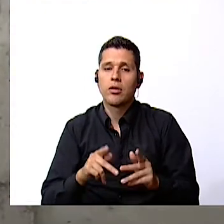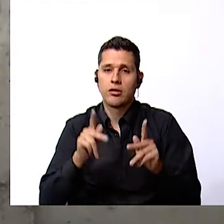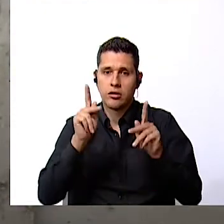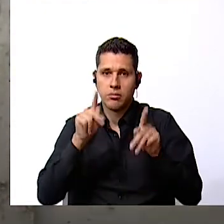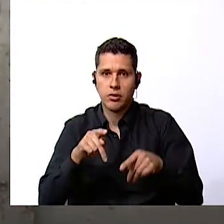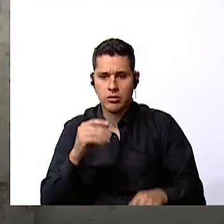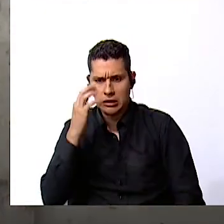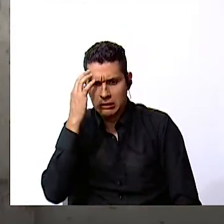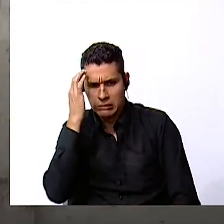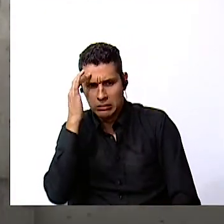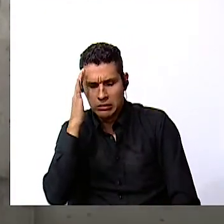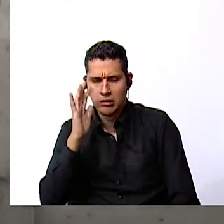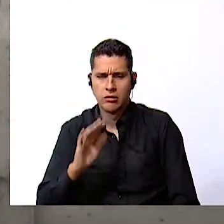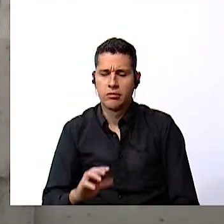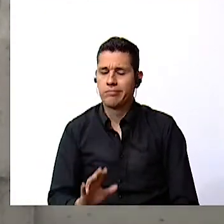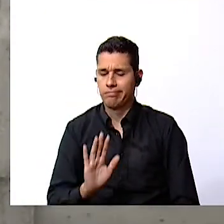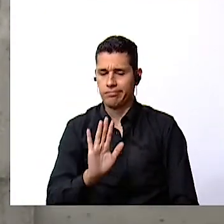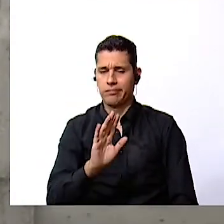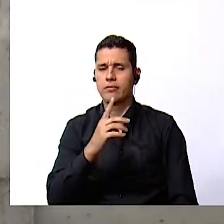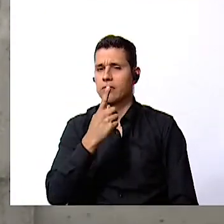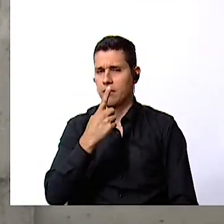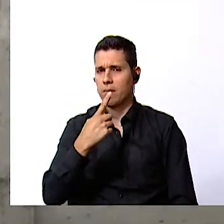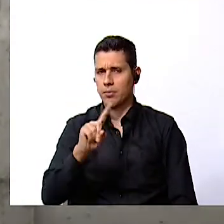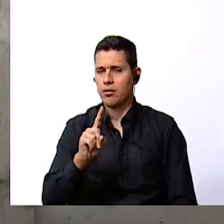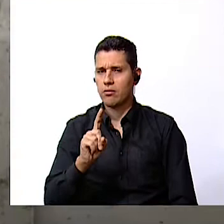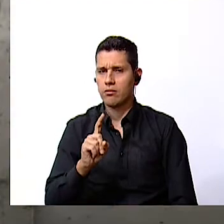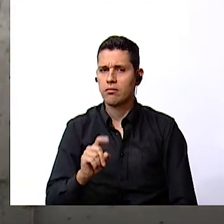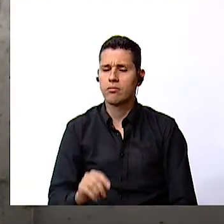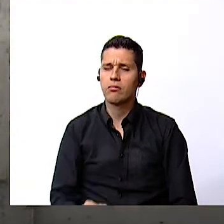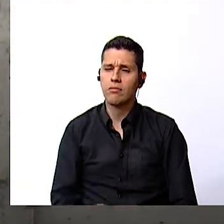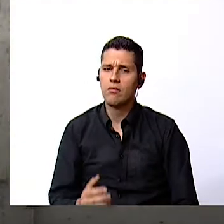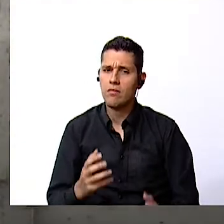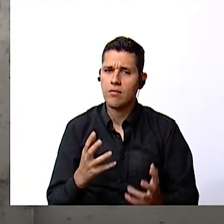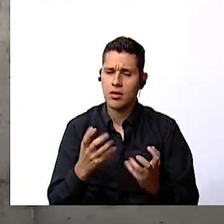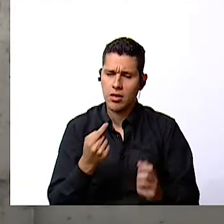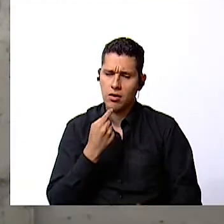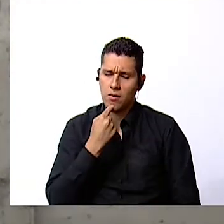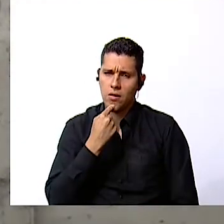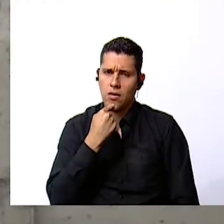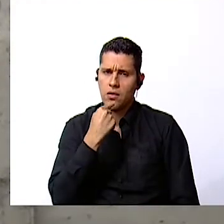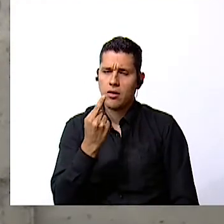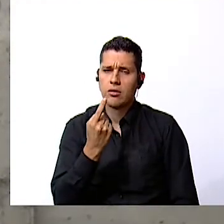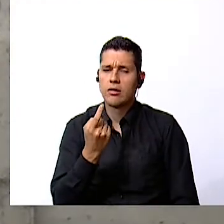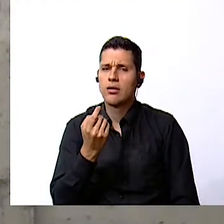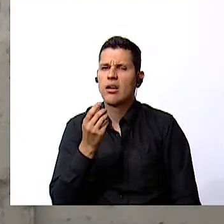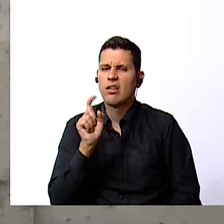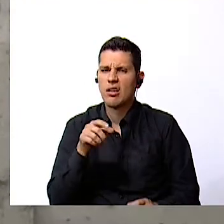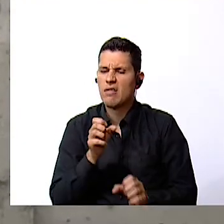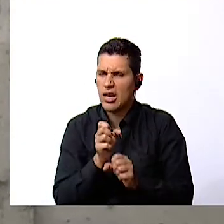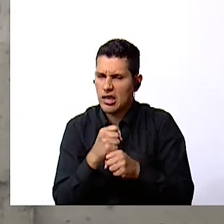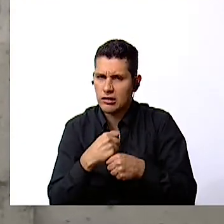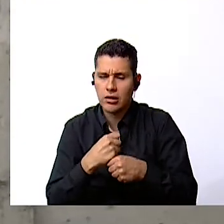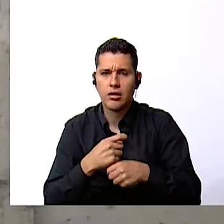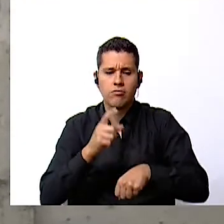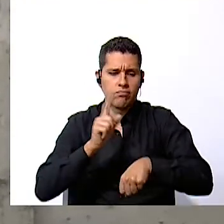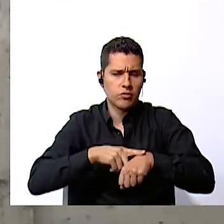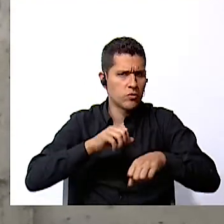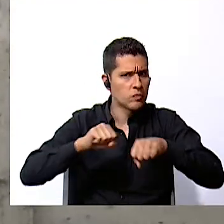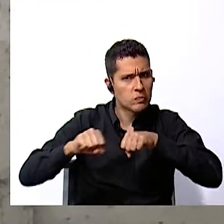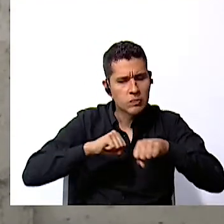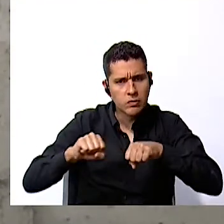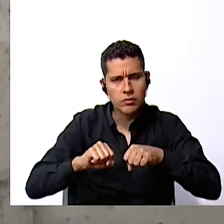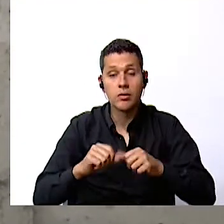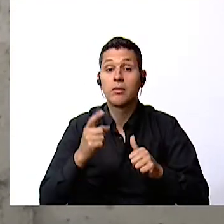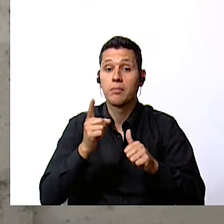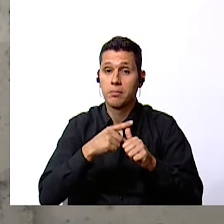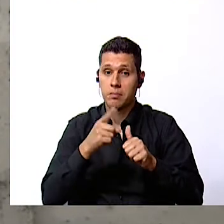nervous, but I felt calm during the earthquake. What did I do in the earthquake?